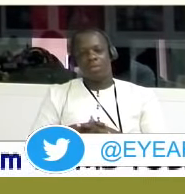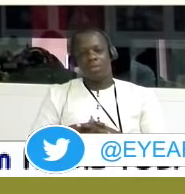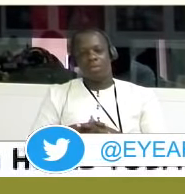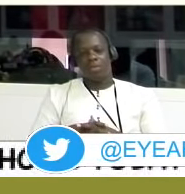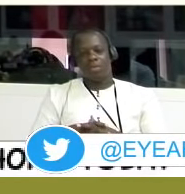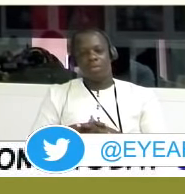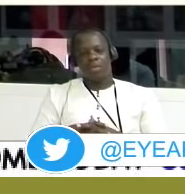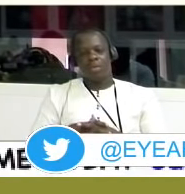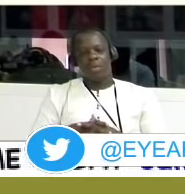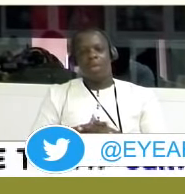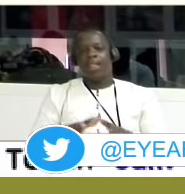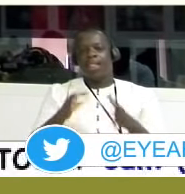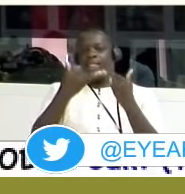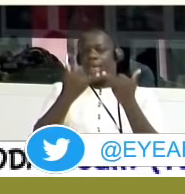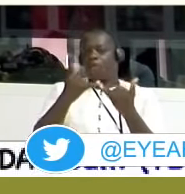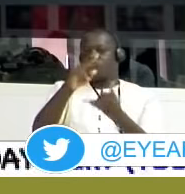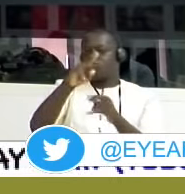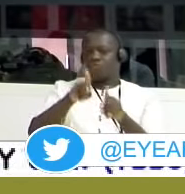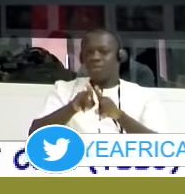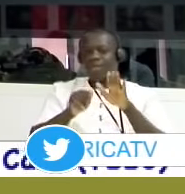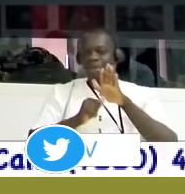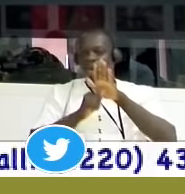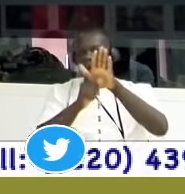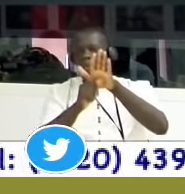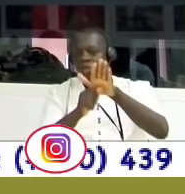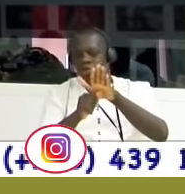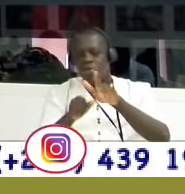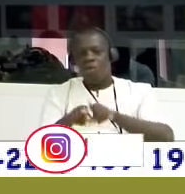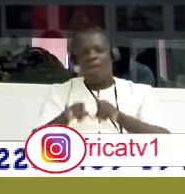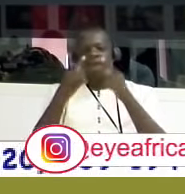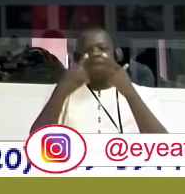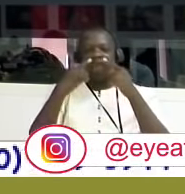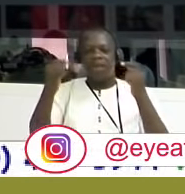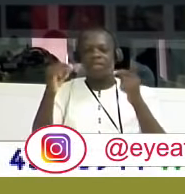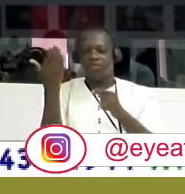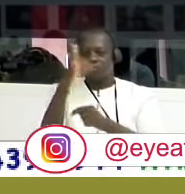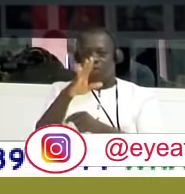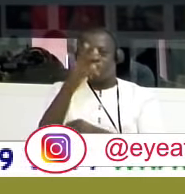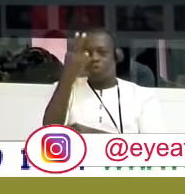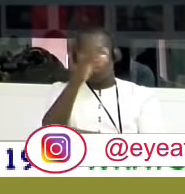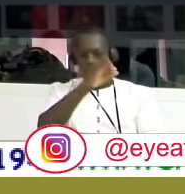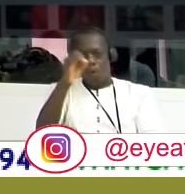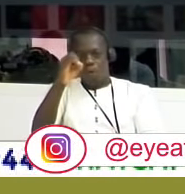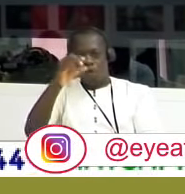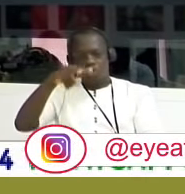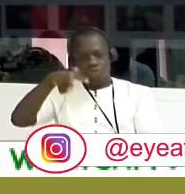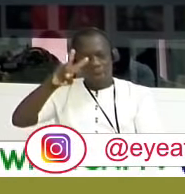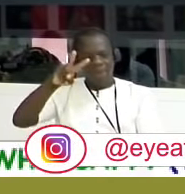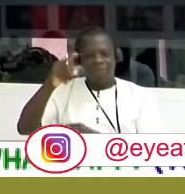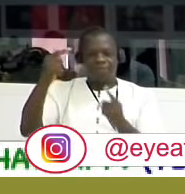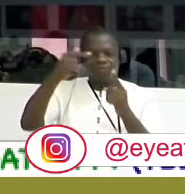So you would have been ambassador to France from 2012 to 2013 then?